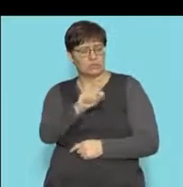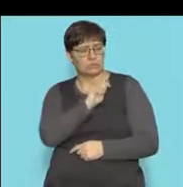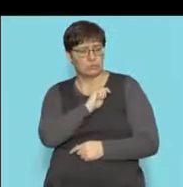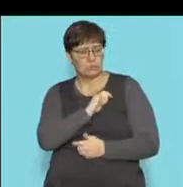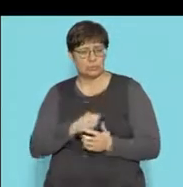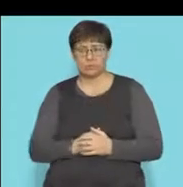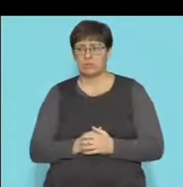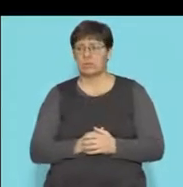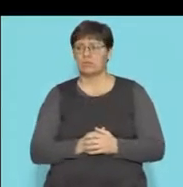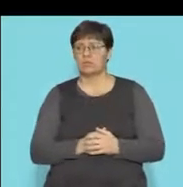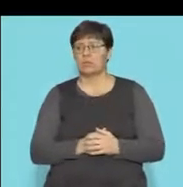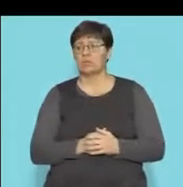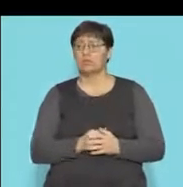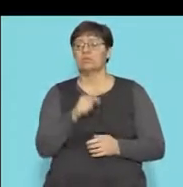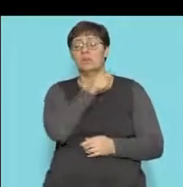that's true.